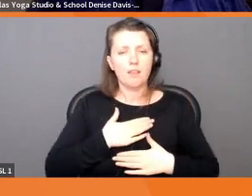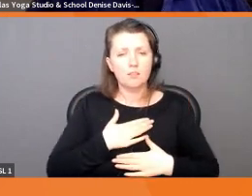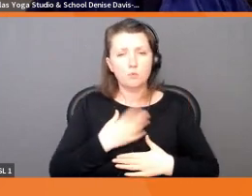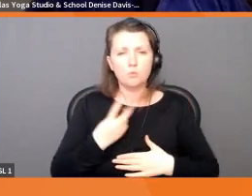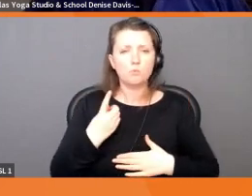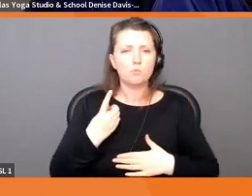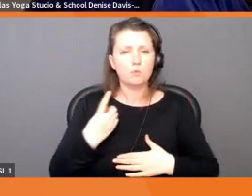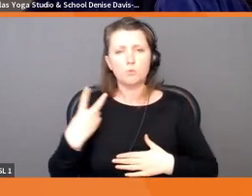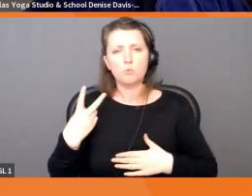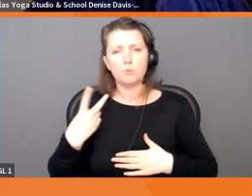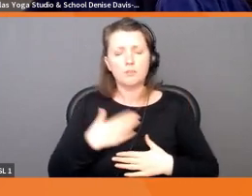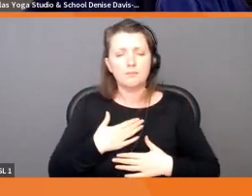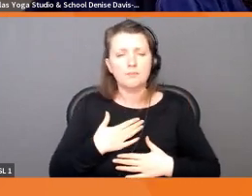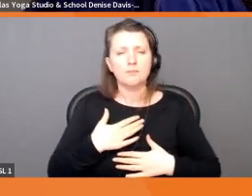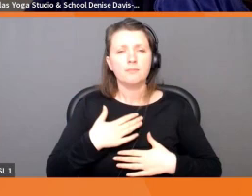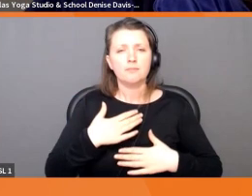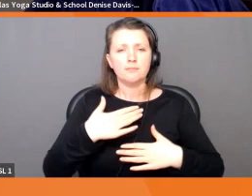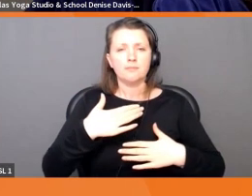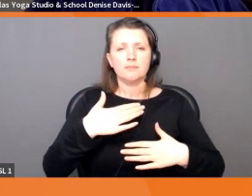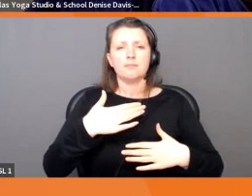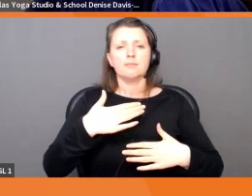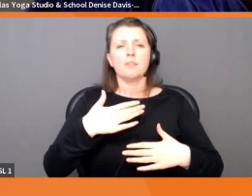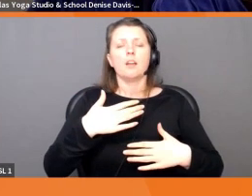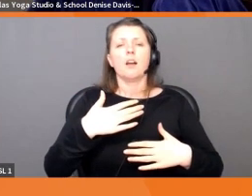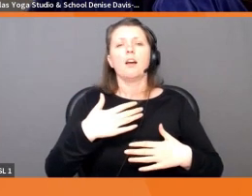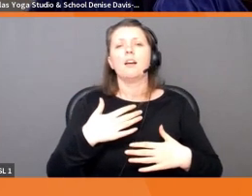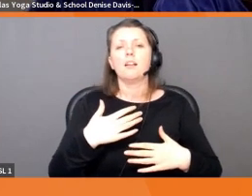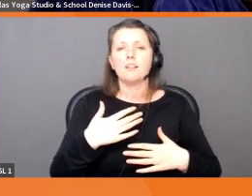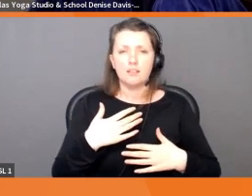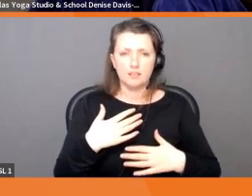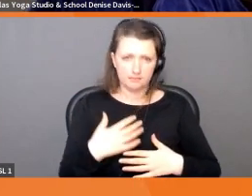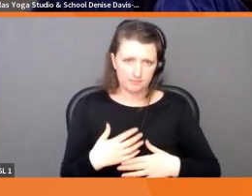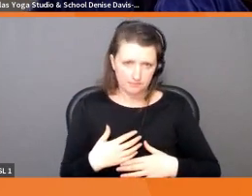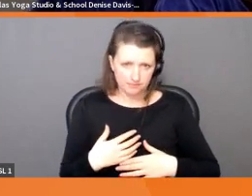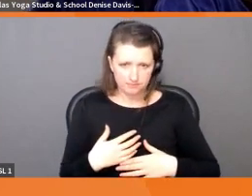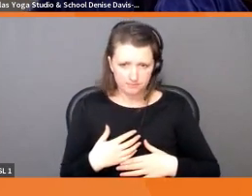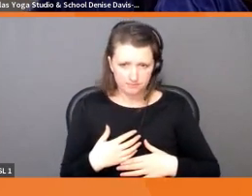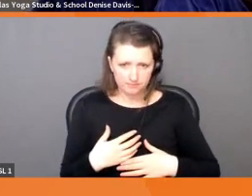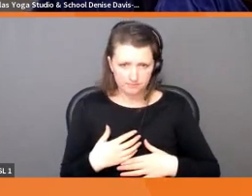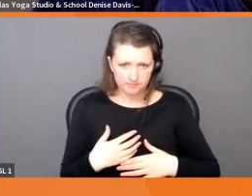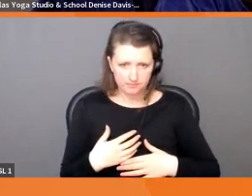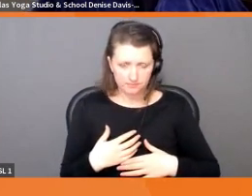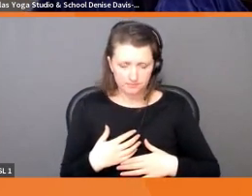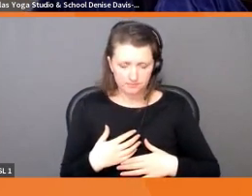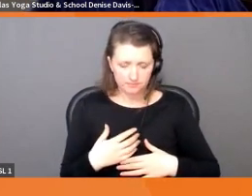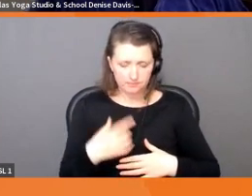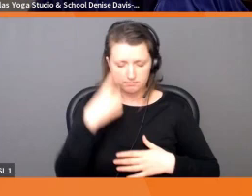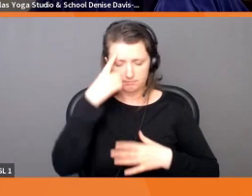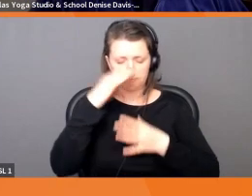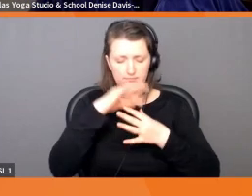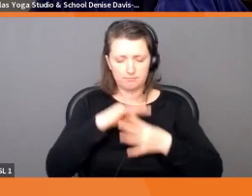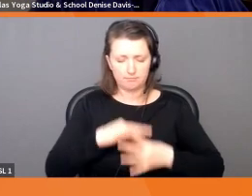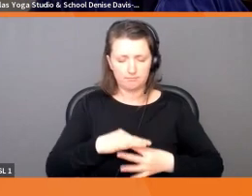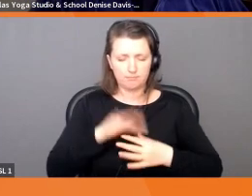breaths. Maybe even a heavy sigh or two. And just land right here, right now.